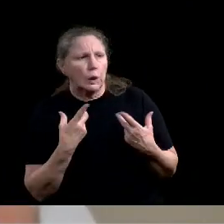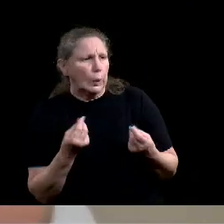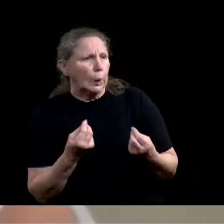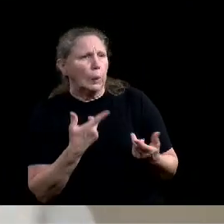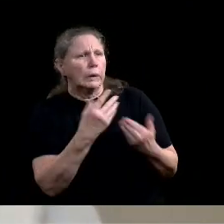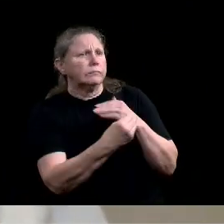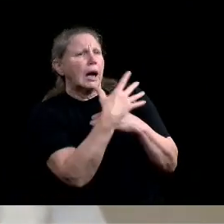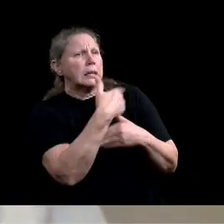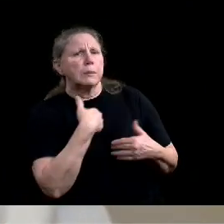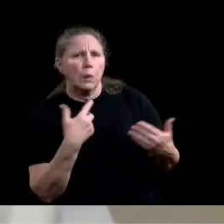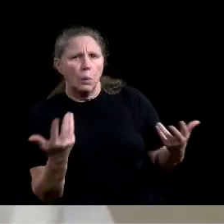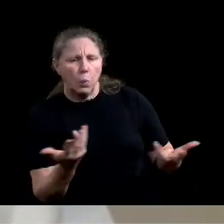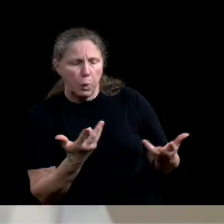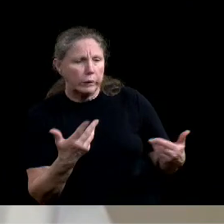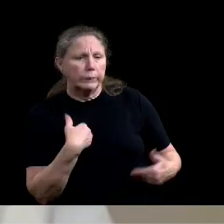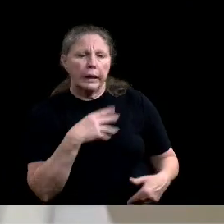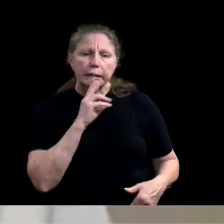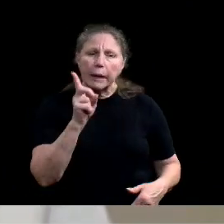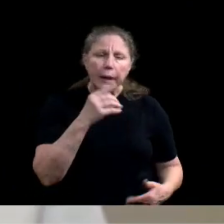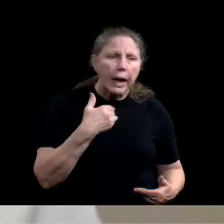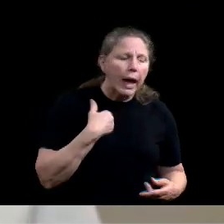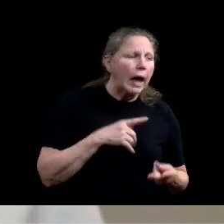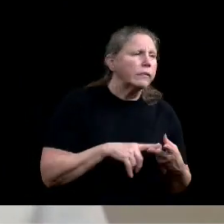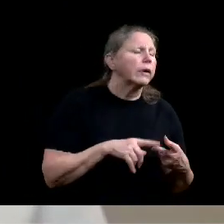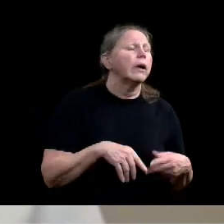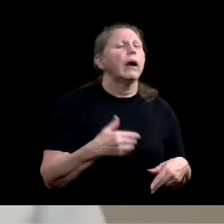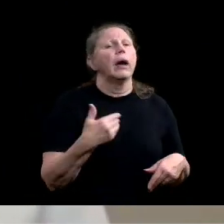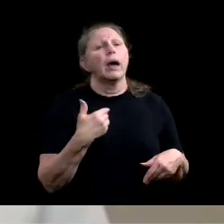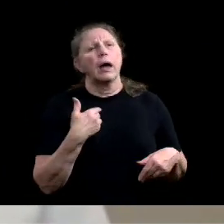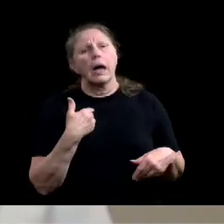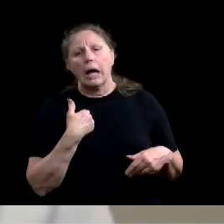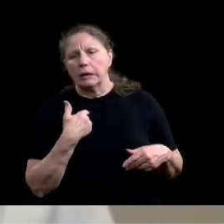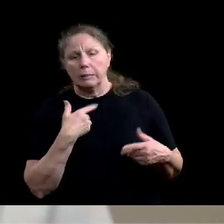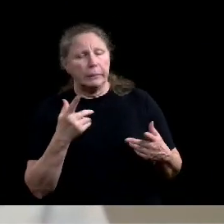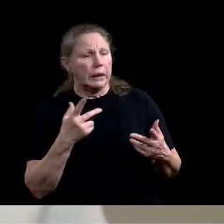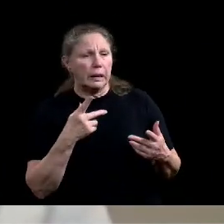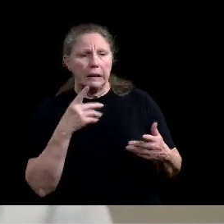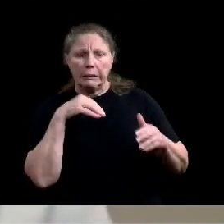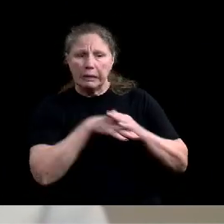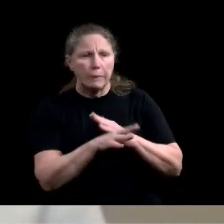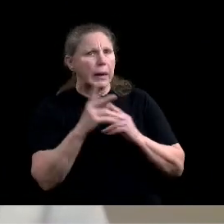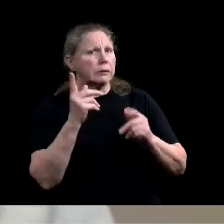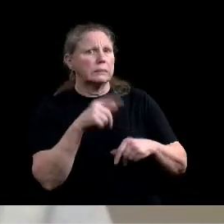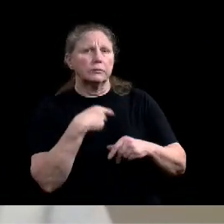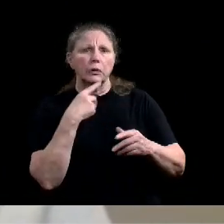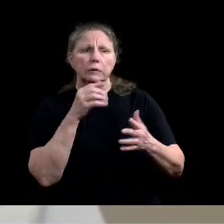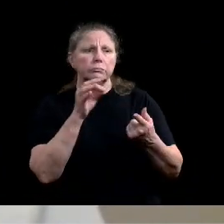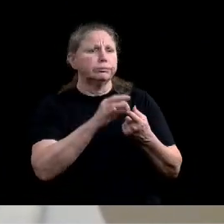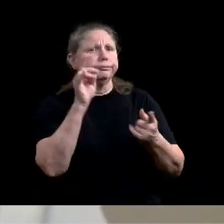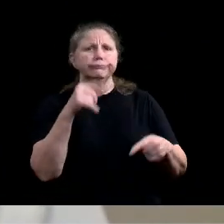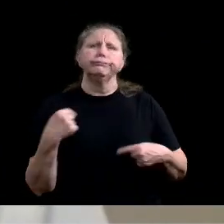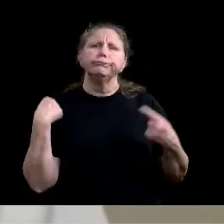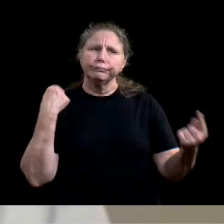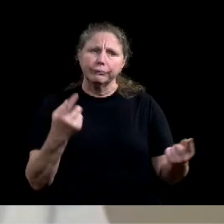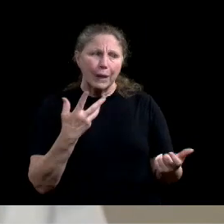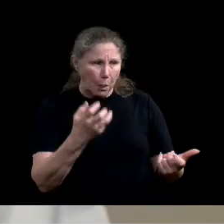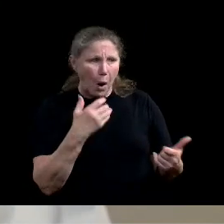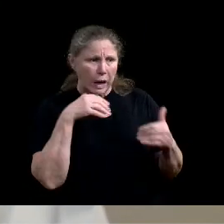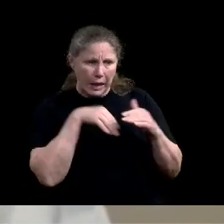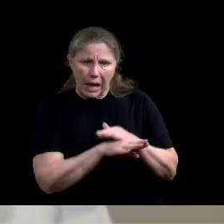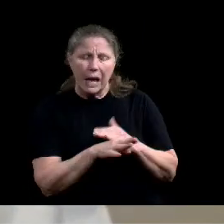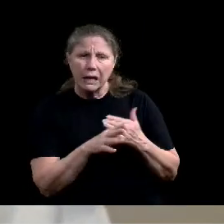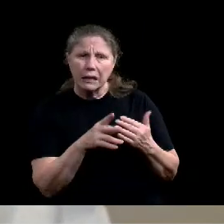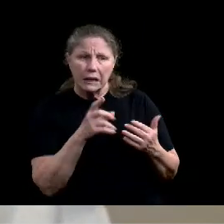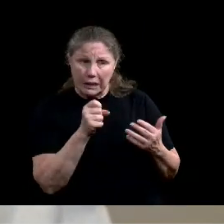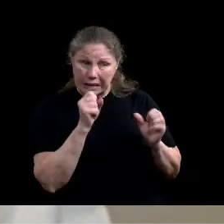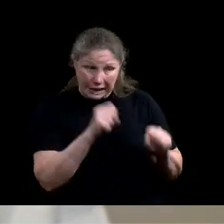been too long since I've seen my clinician. I'd like to see them right now or very soon. And they can tell you, well,